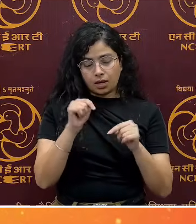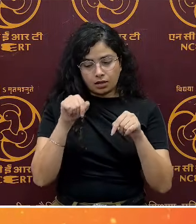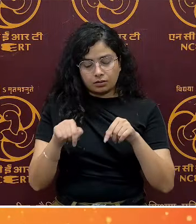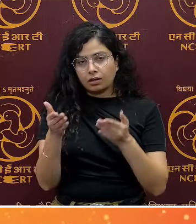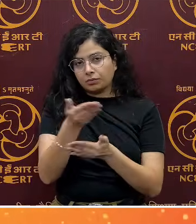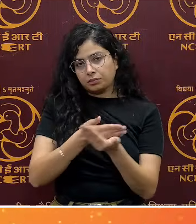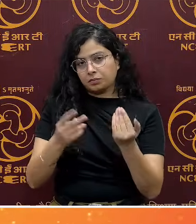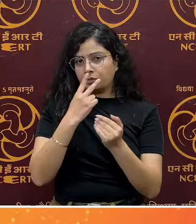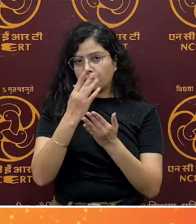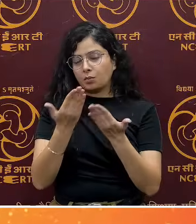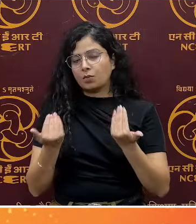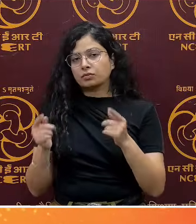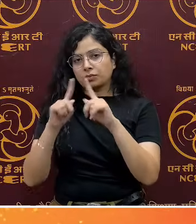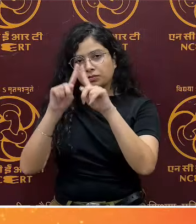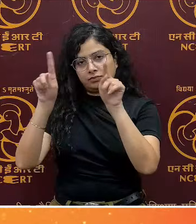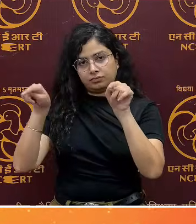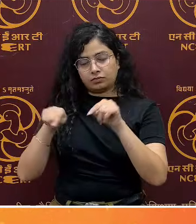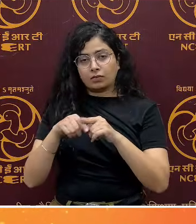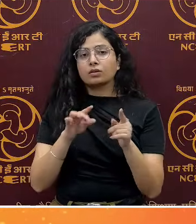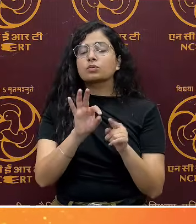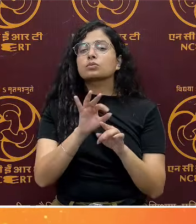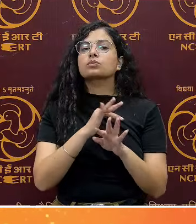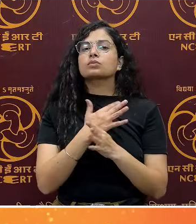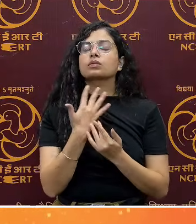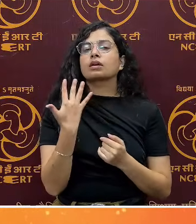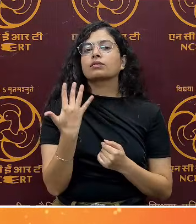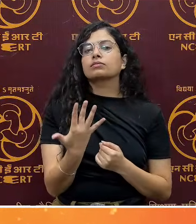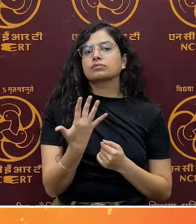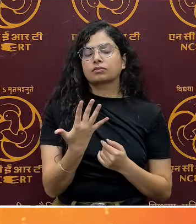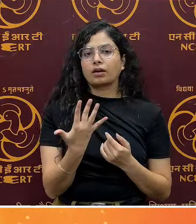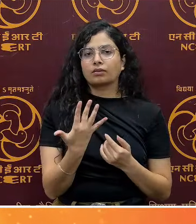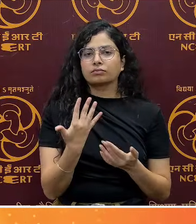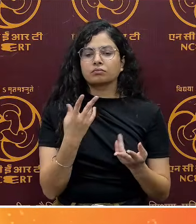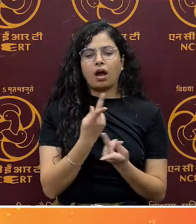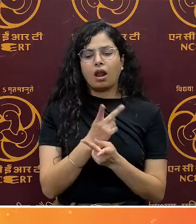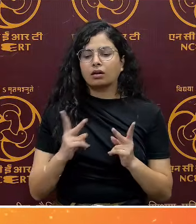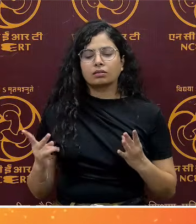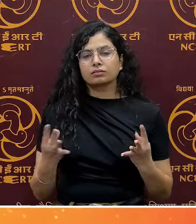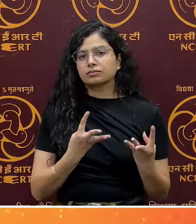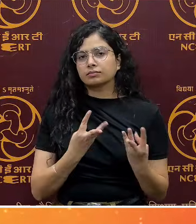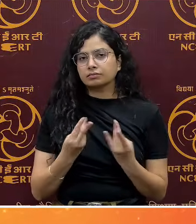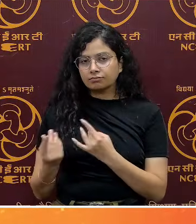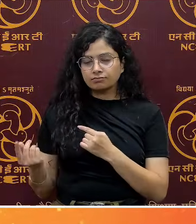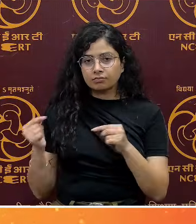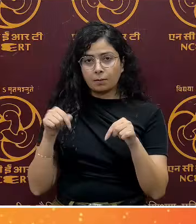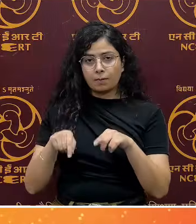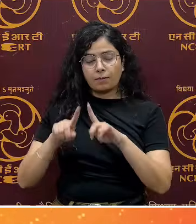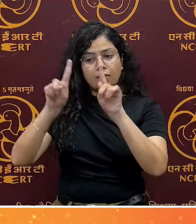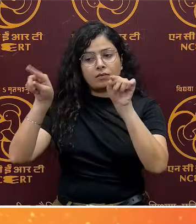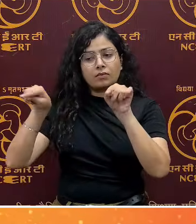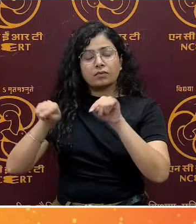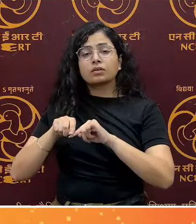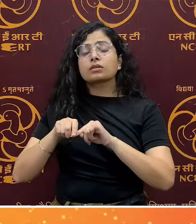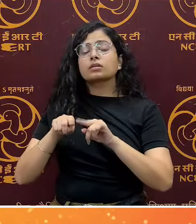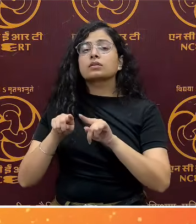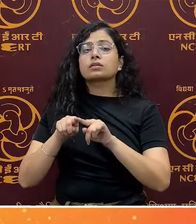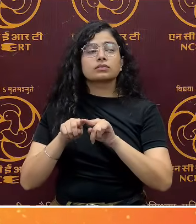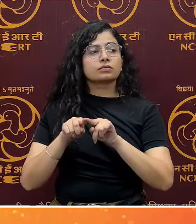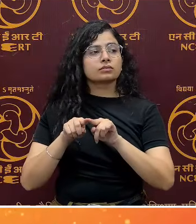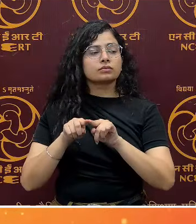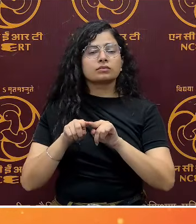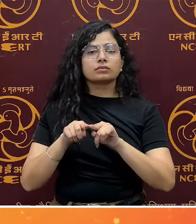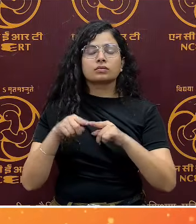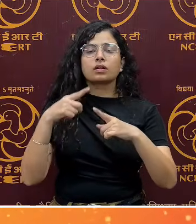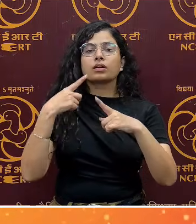you can see we have taken 5 numbers. So this rectangle comes as 5